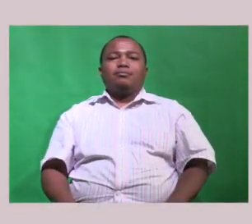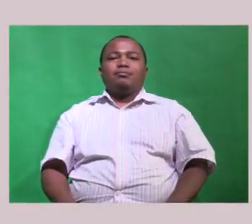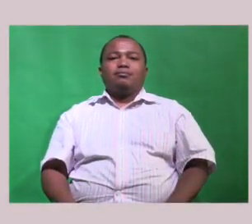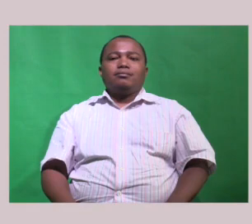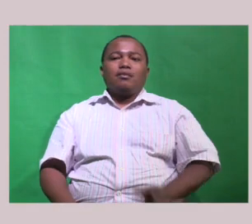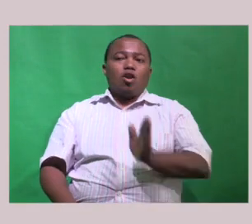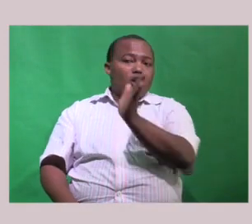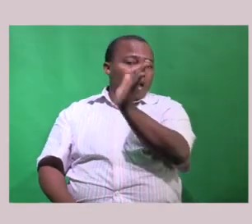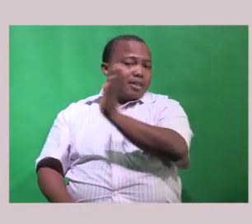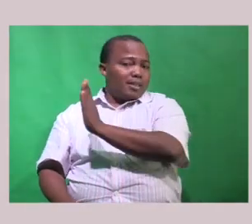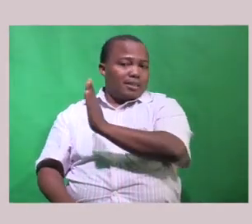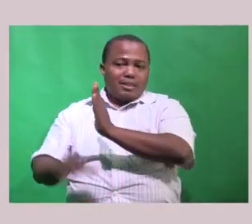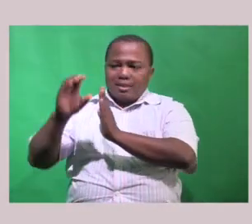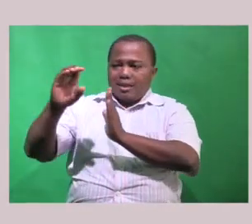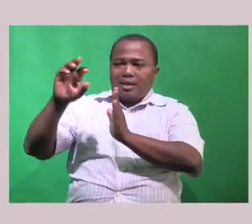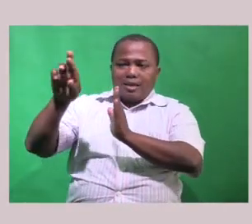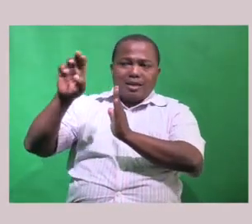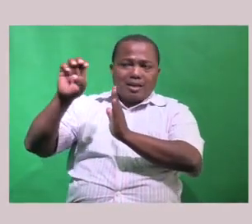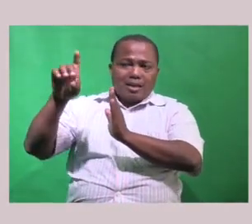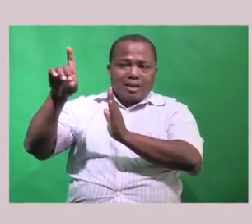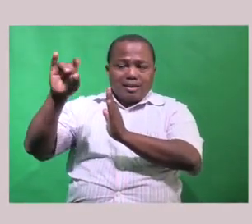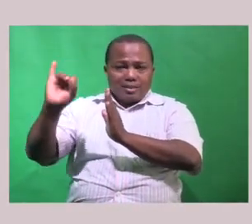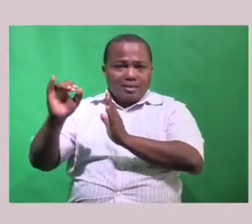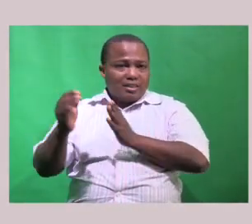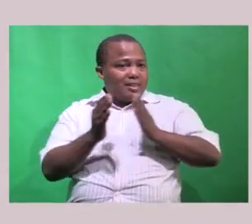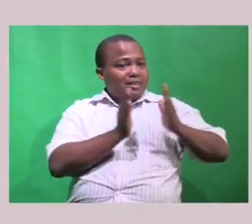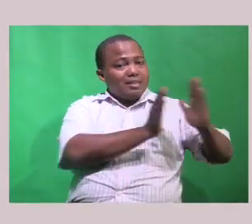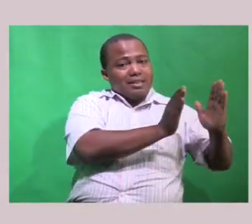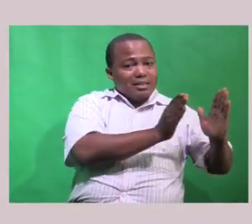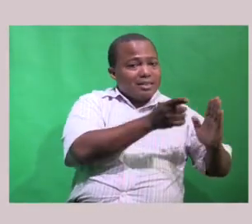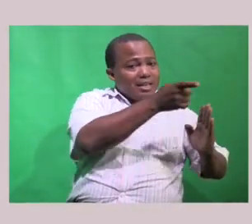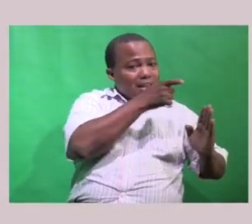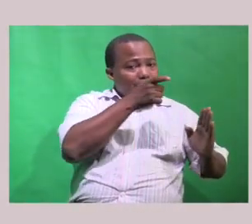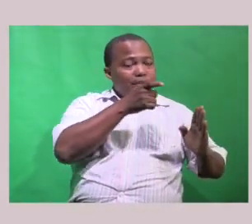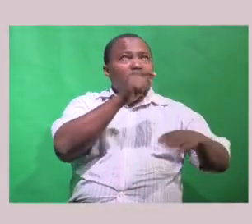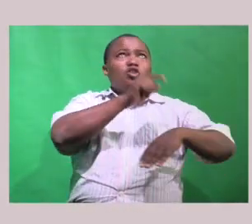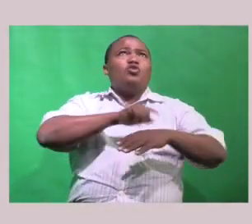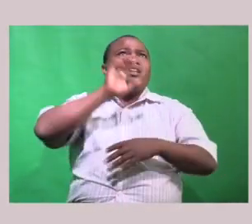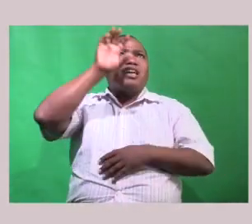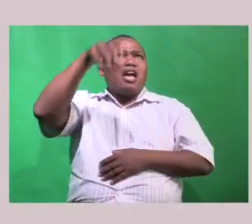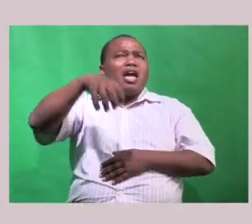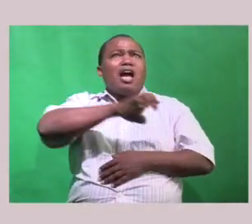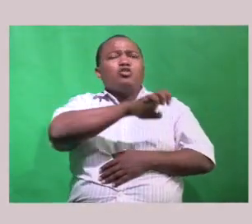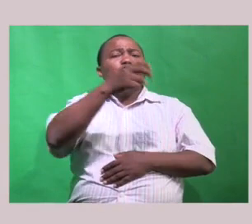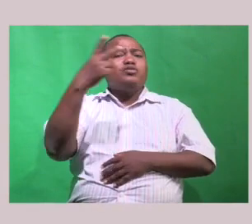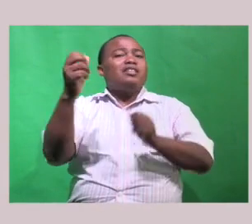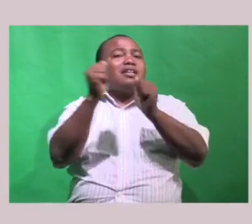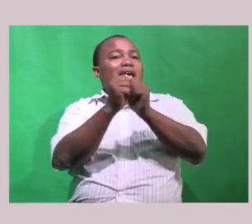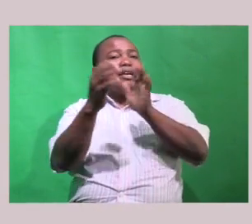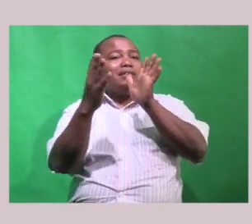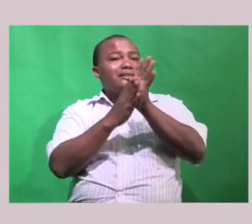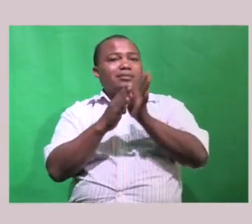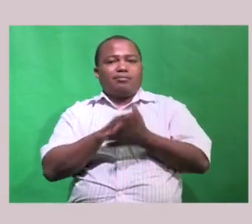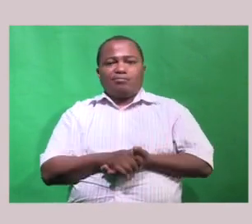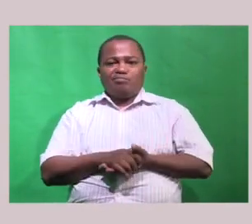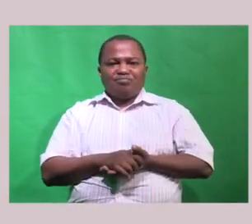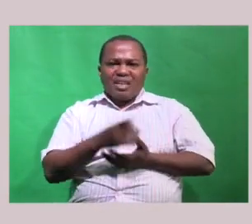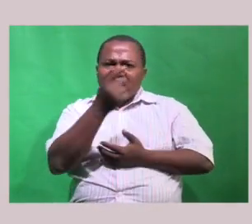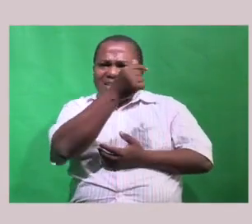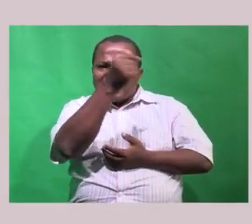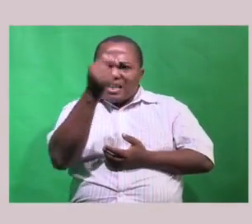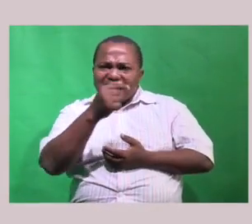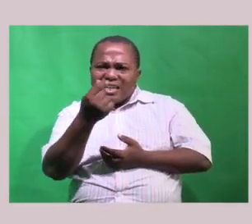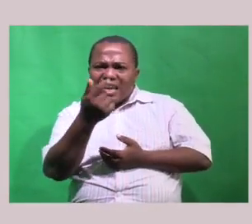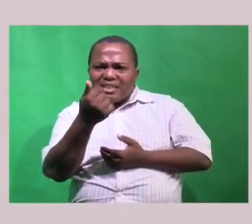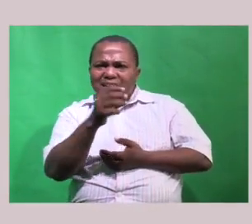credit, debit. During the year 2019, Tanzania shillings